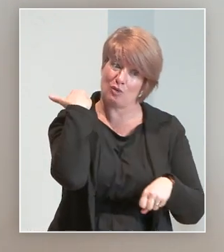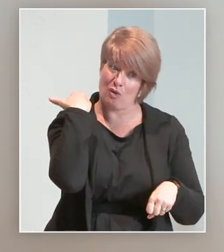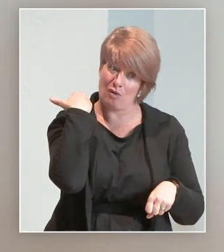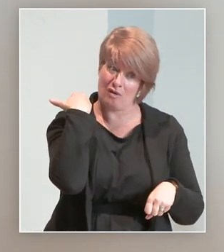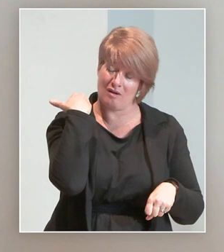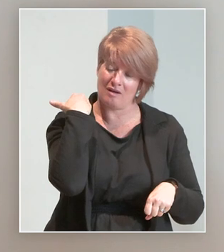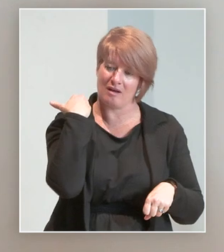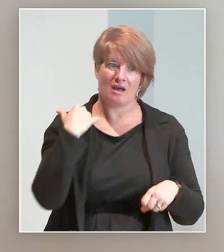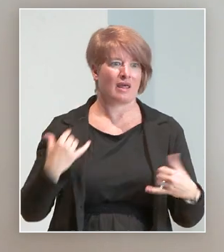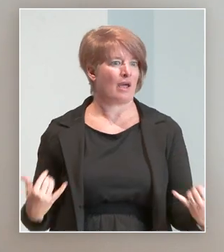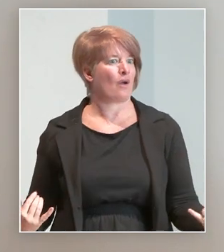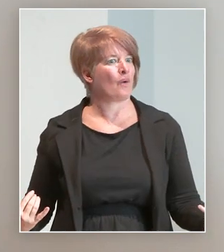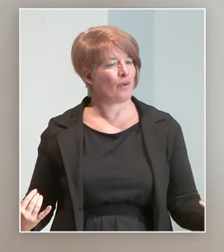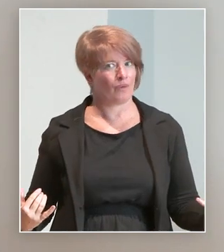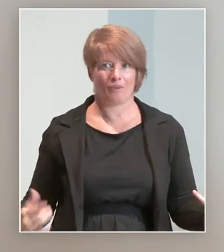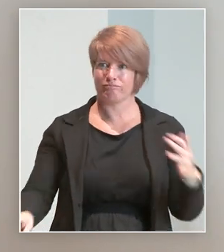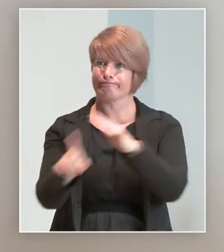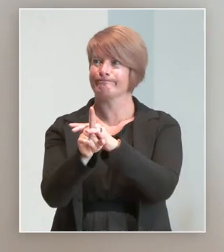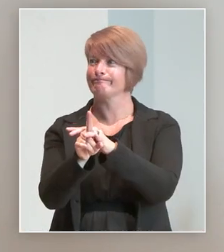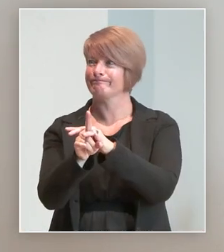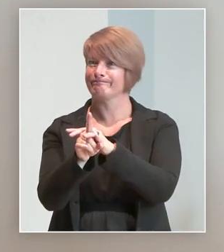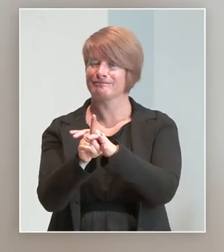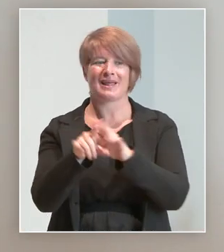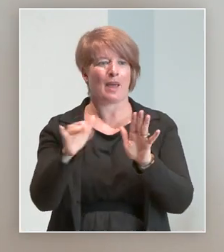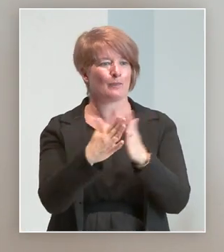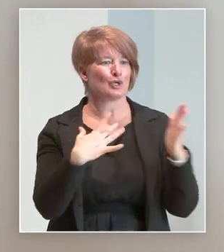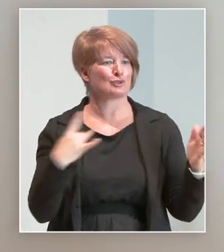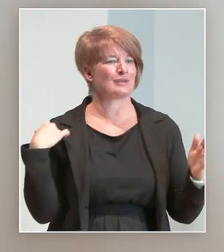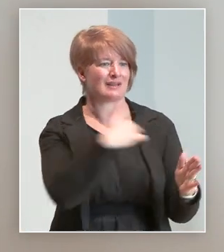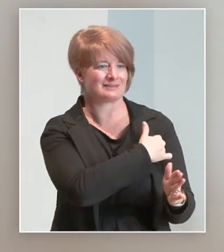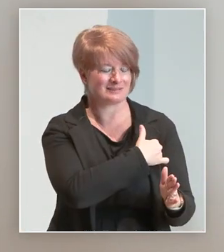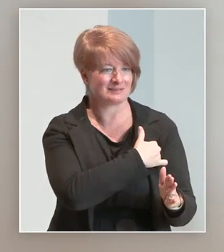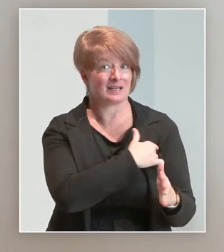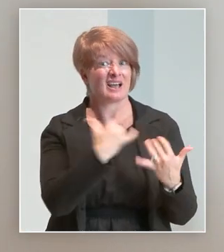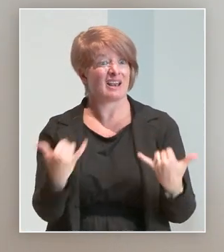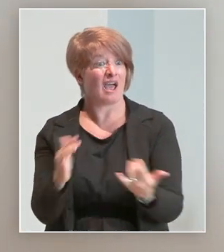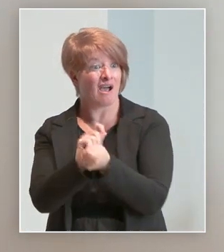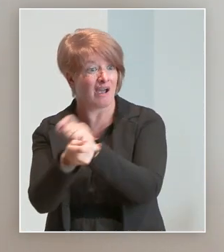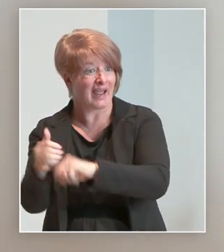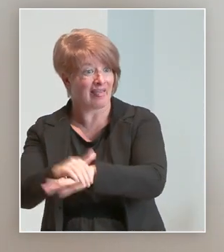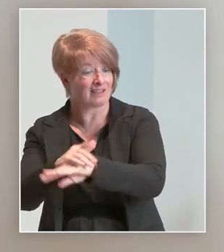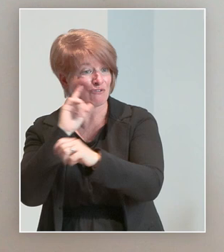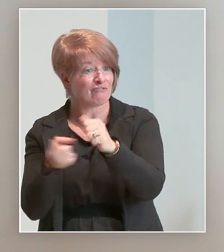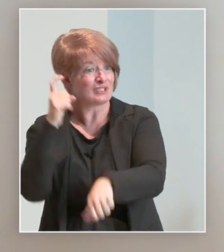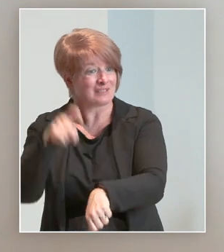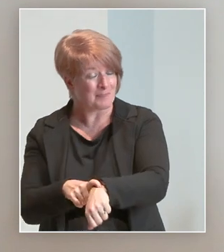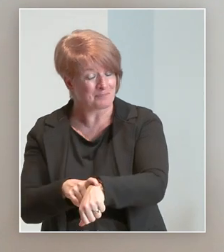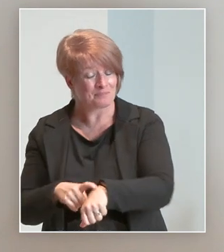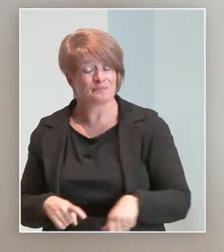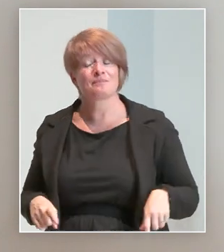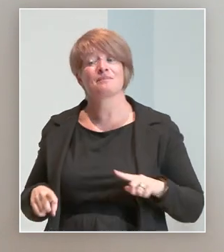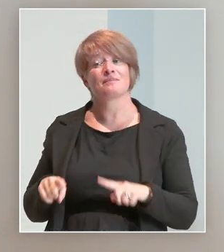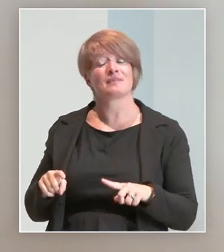that has chosen this time in all of us. It is now available in English for the first time. The Maroons is the